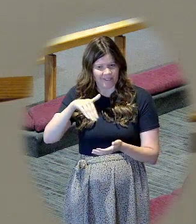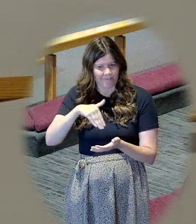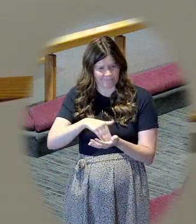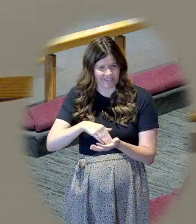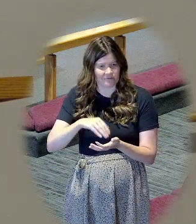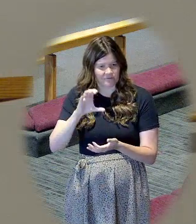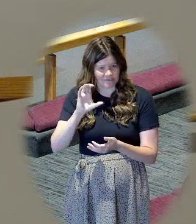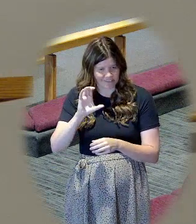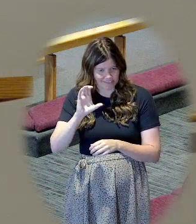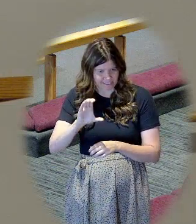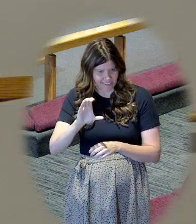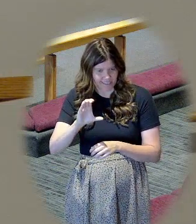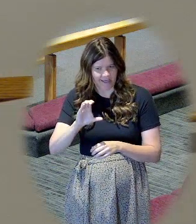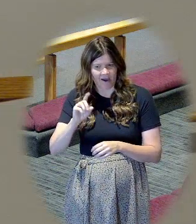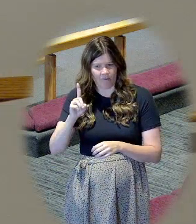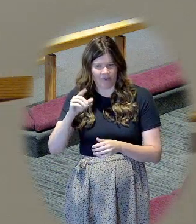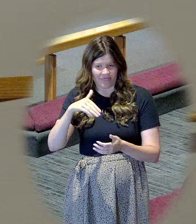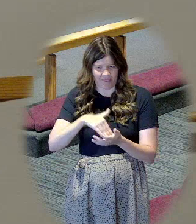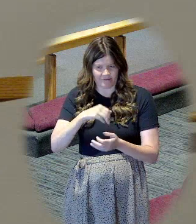1,000 years from now."